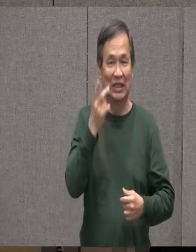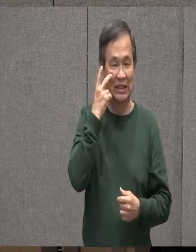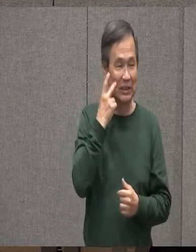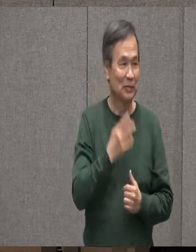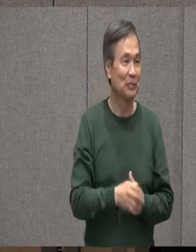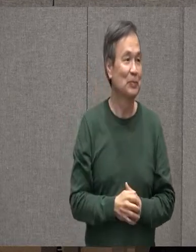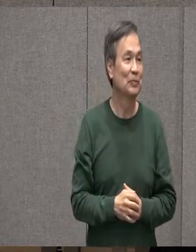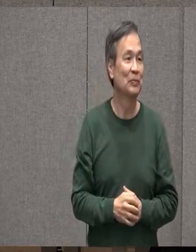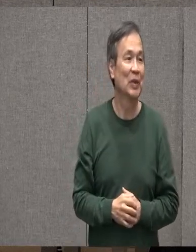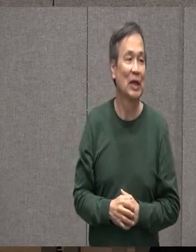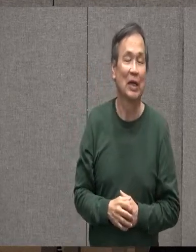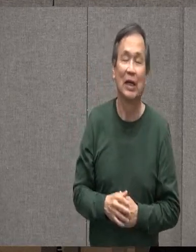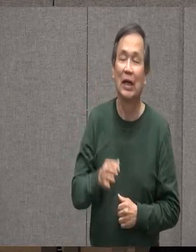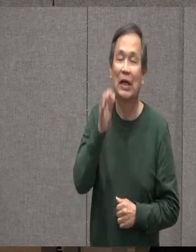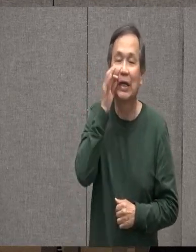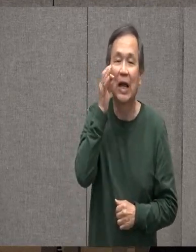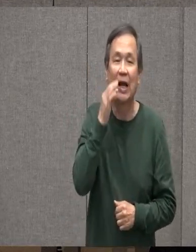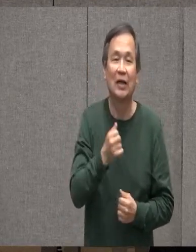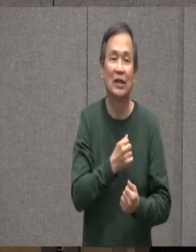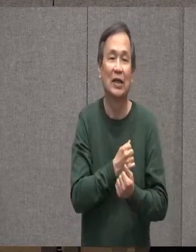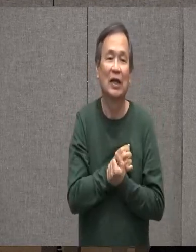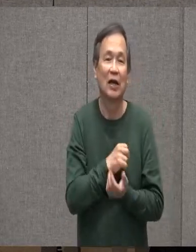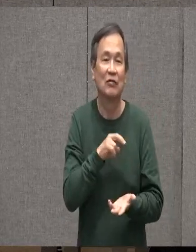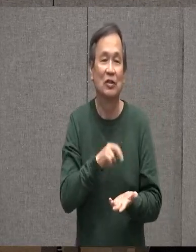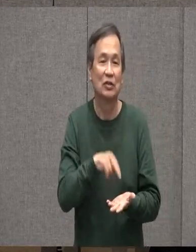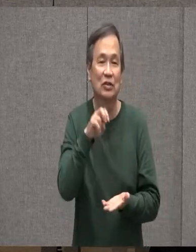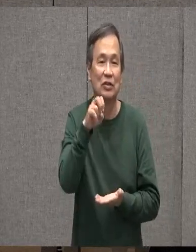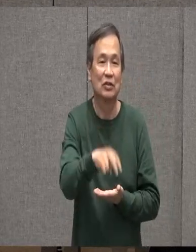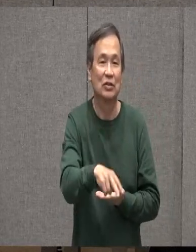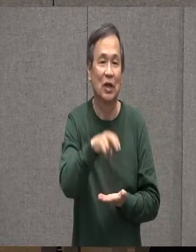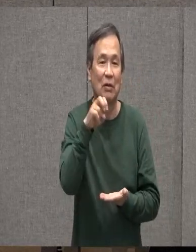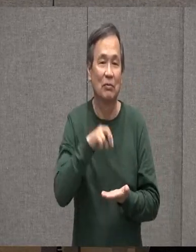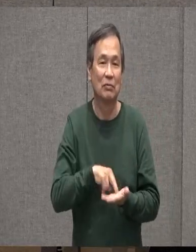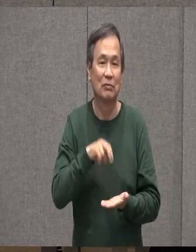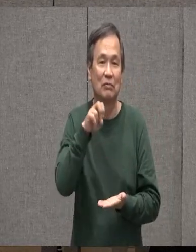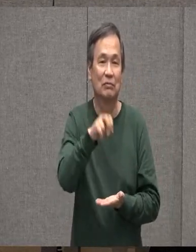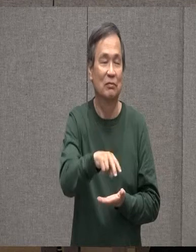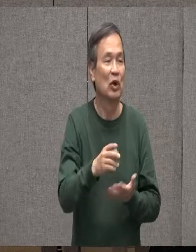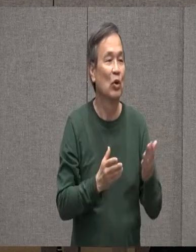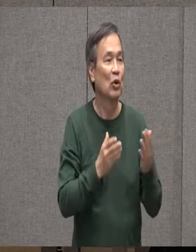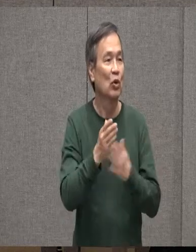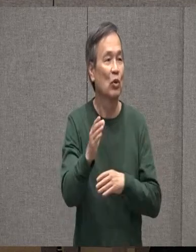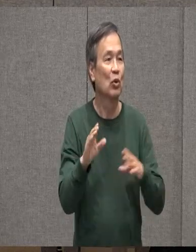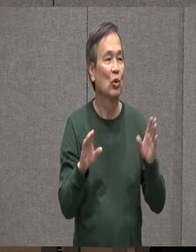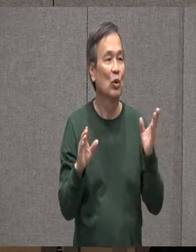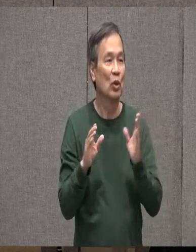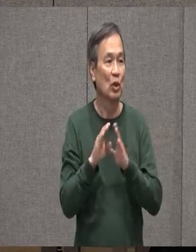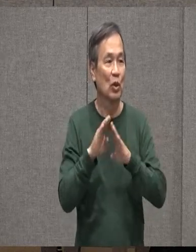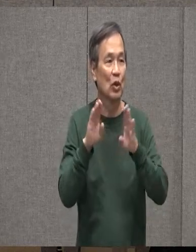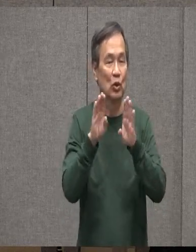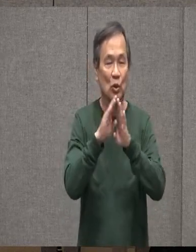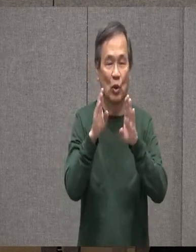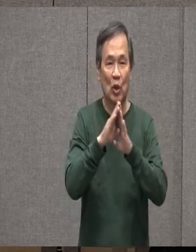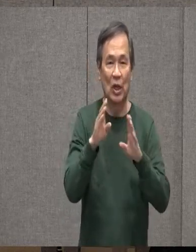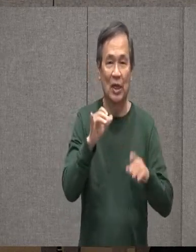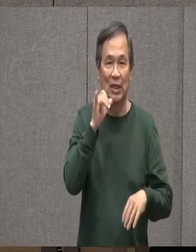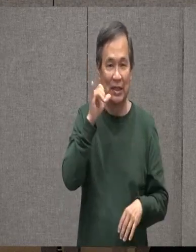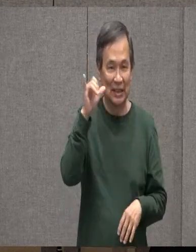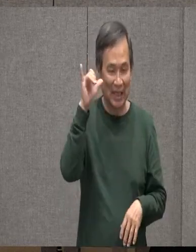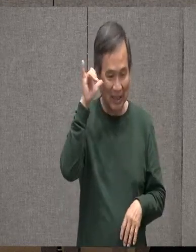what fraction of the carton of the cat milk is left over, not how much we were doing. So we had to take a whole, which